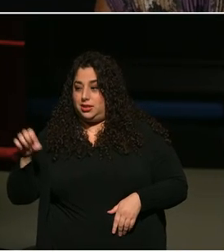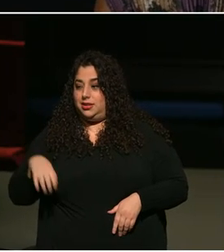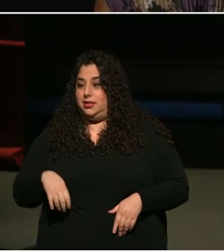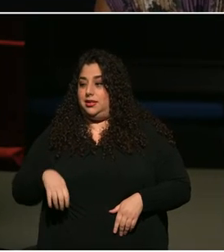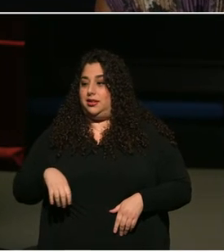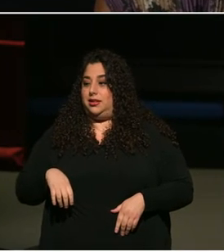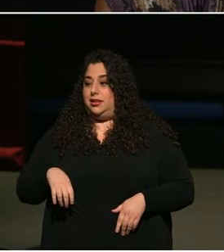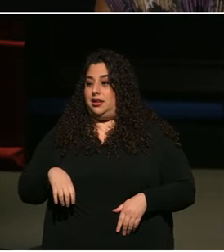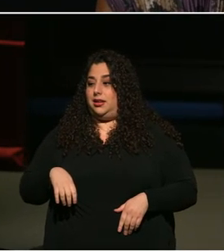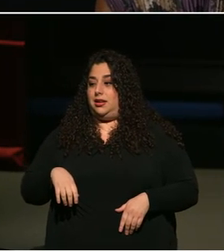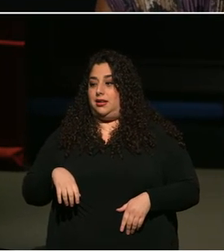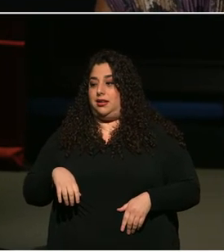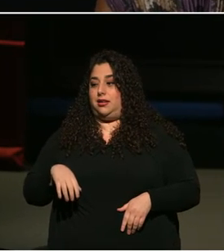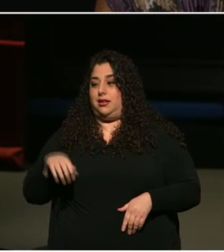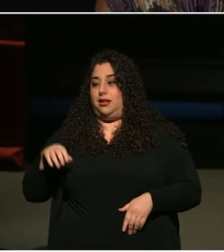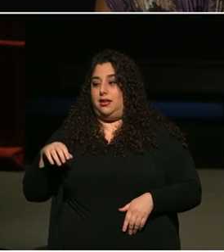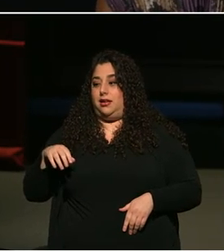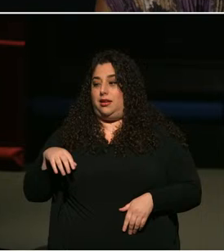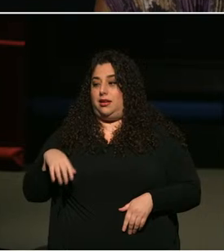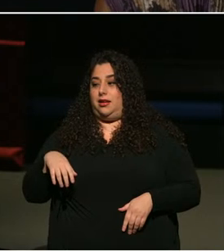Suquamish,